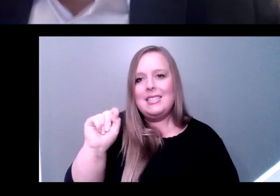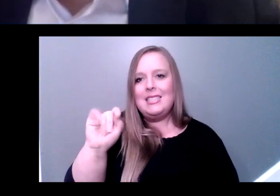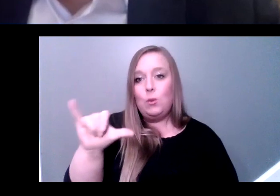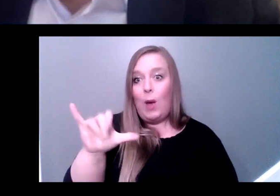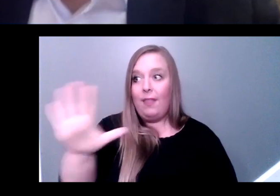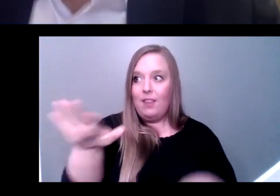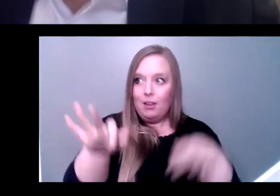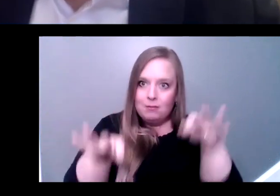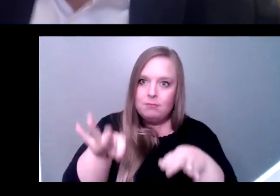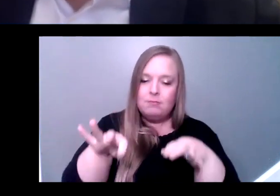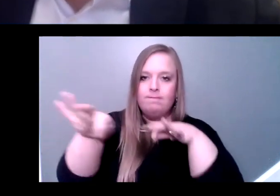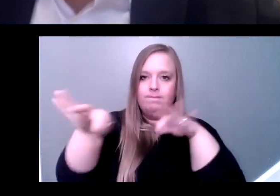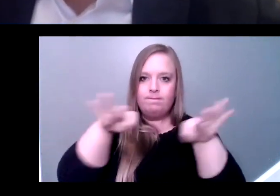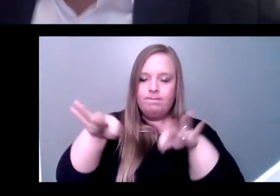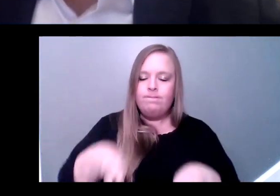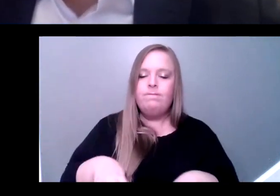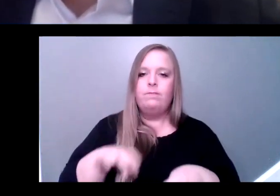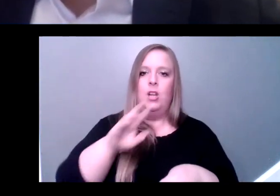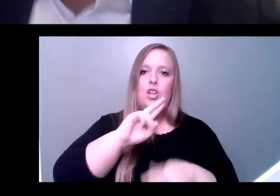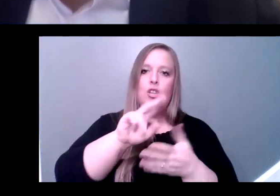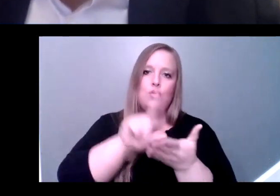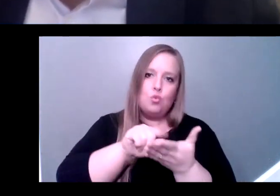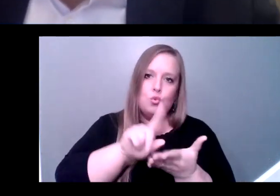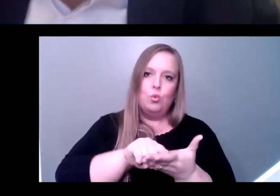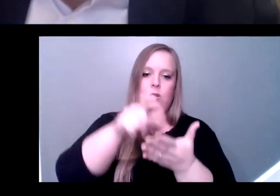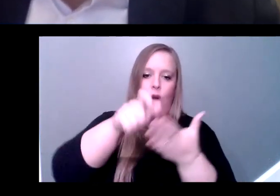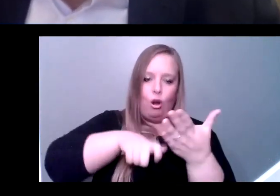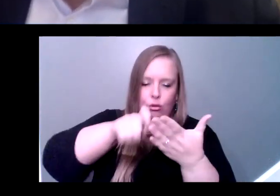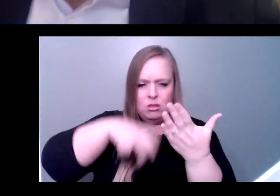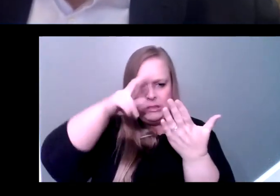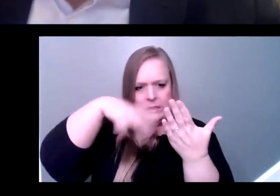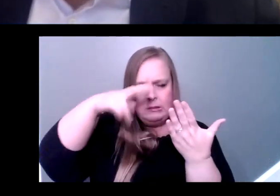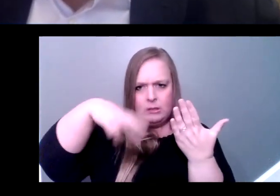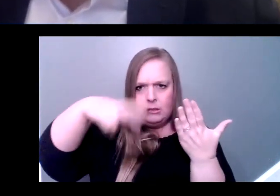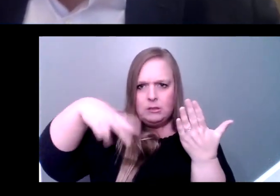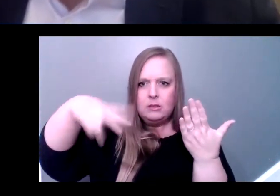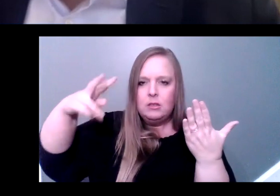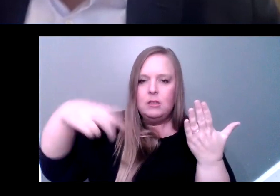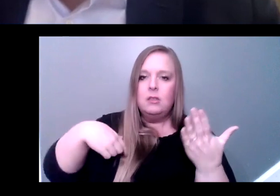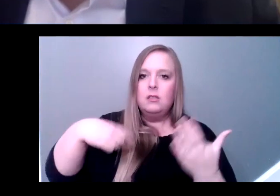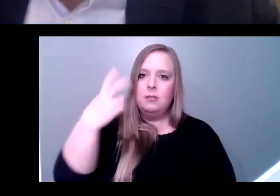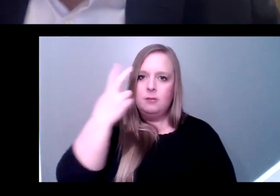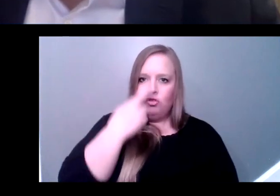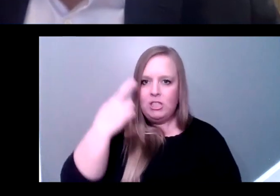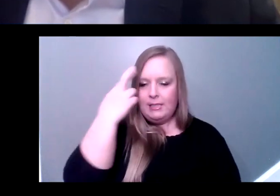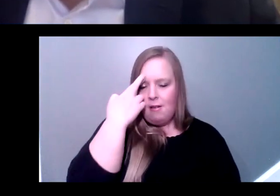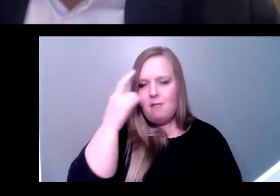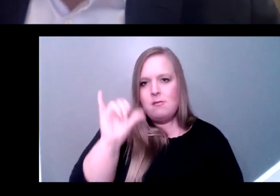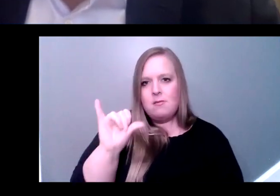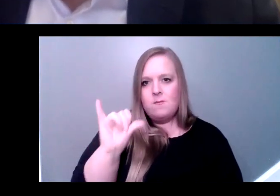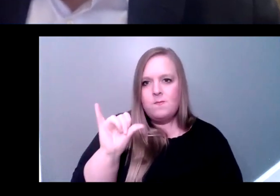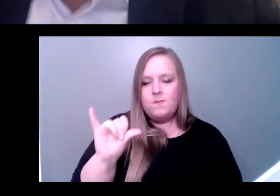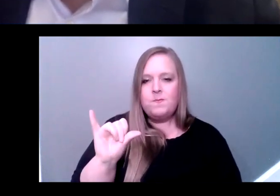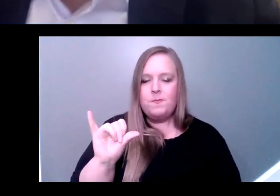was the first crime court created by the UN since Nuremberg and the Tokyo tribunals. And it